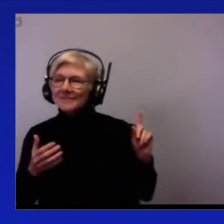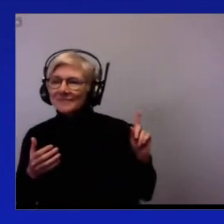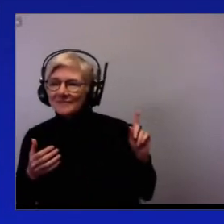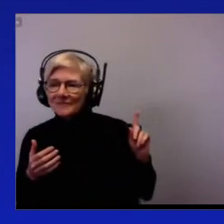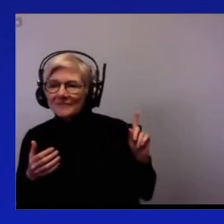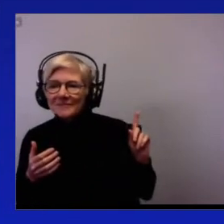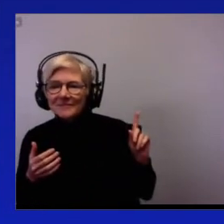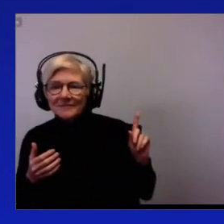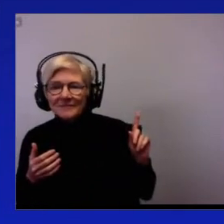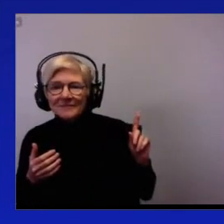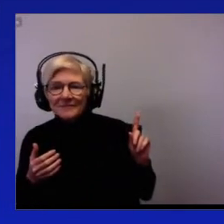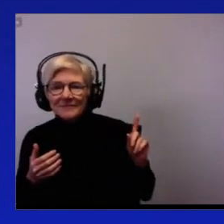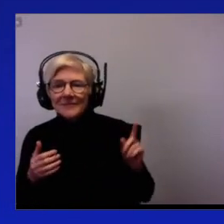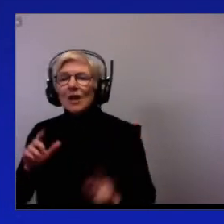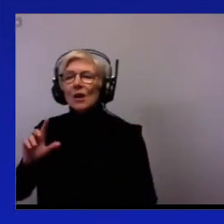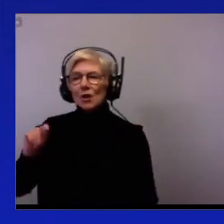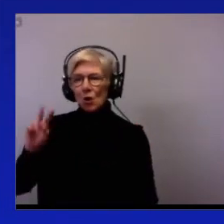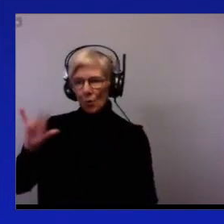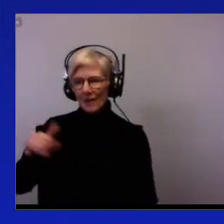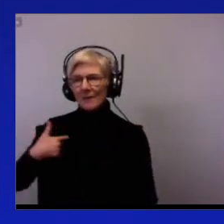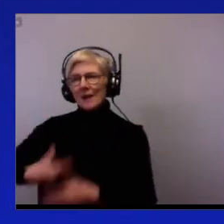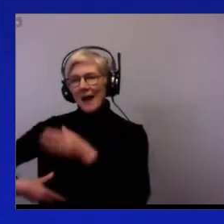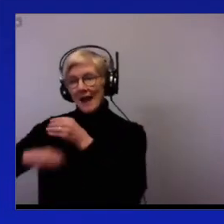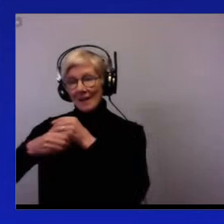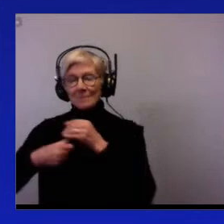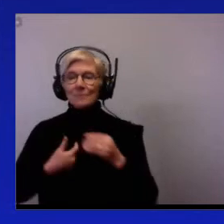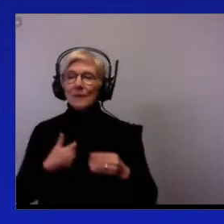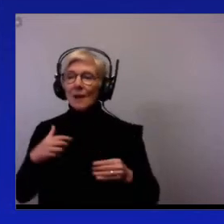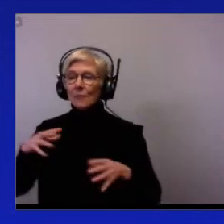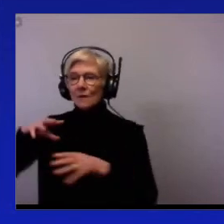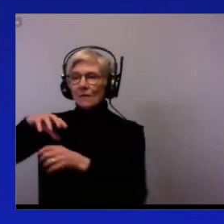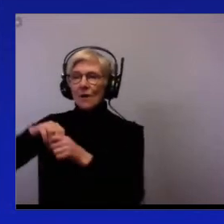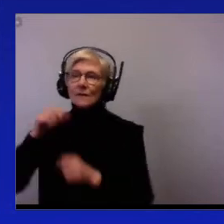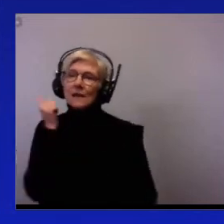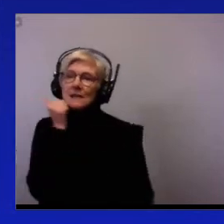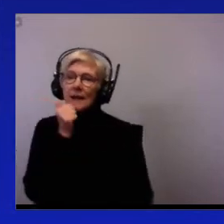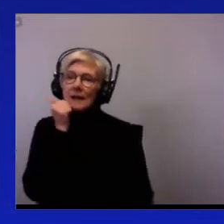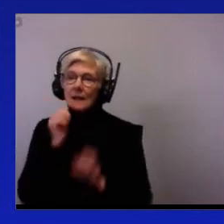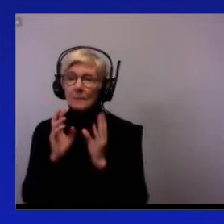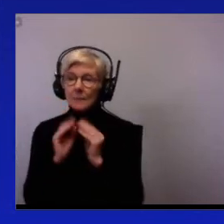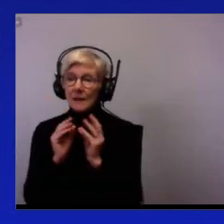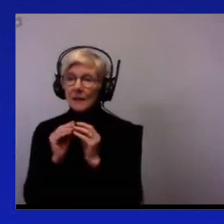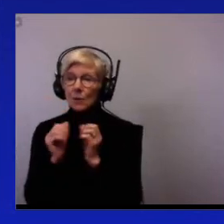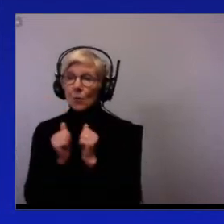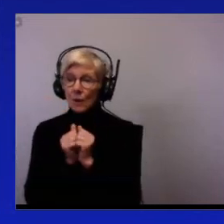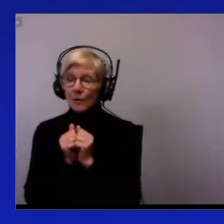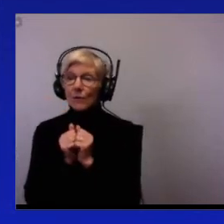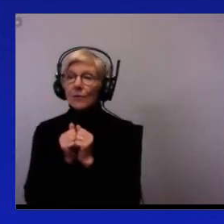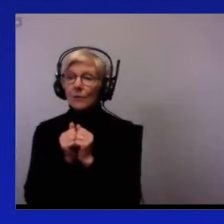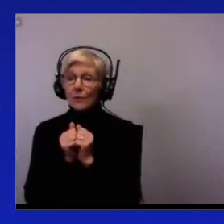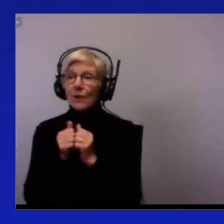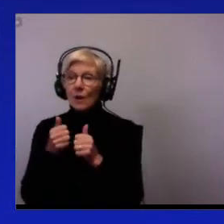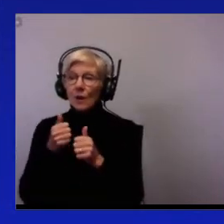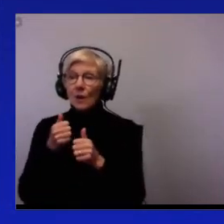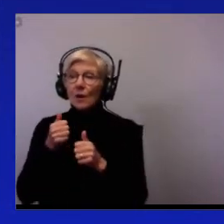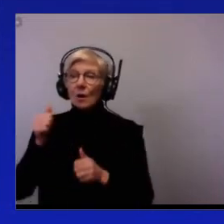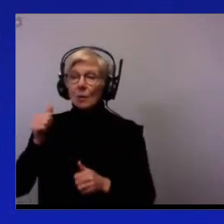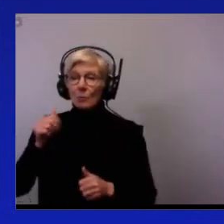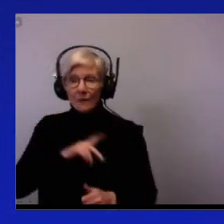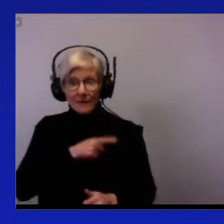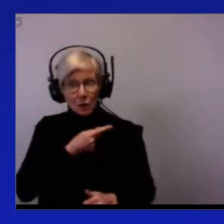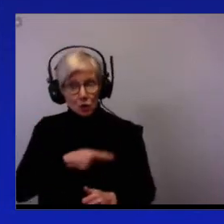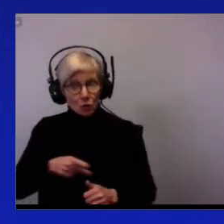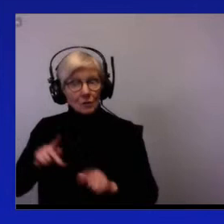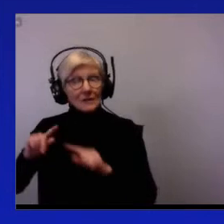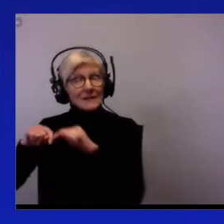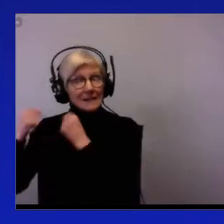add, Councillor, that I sit on a daily brief with the general and the provincial team, and while